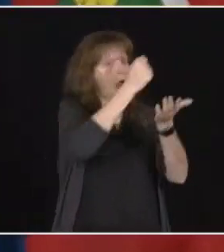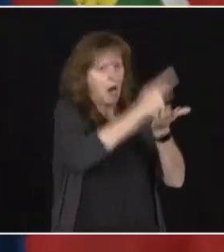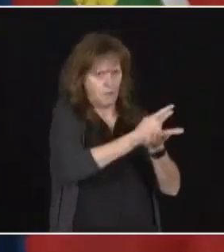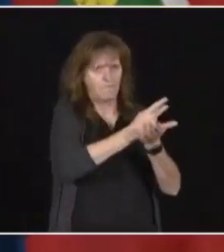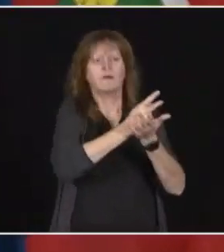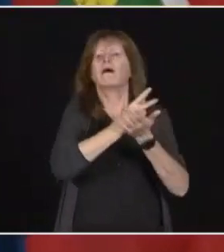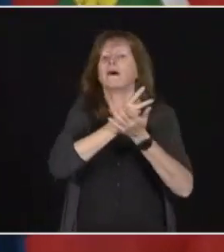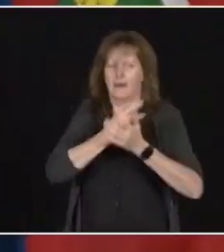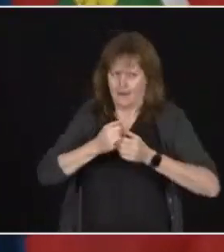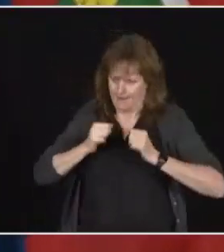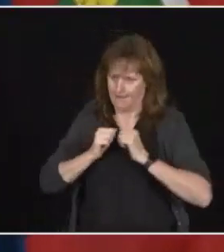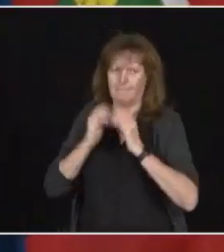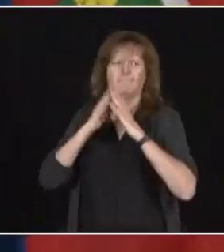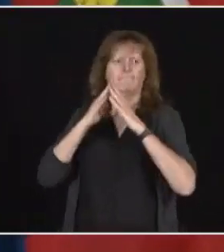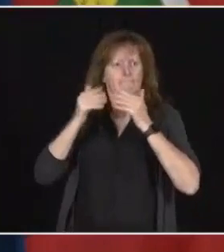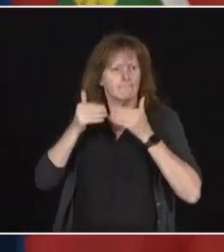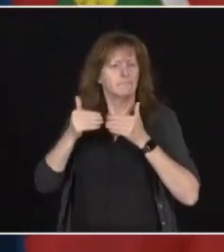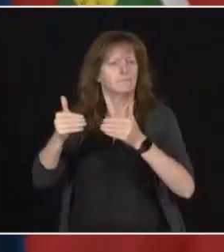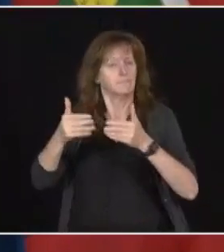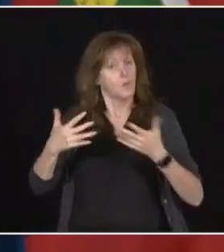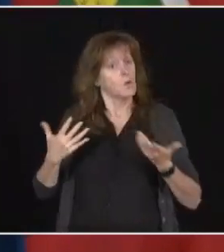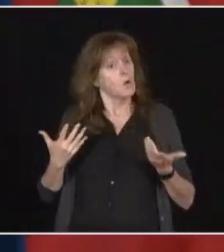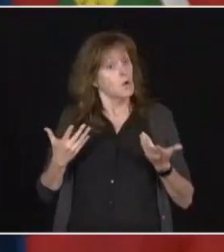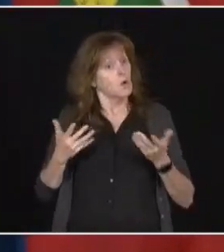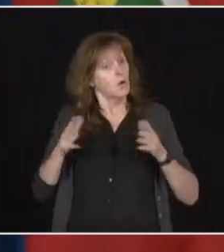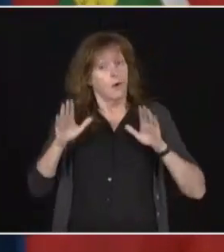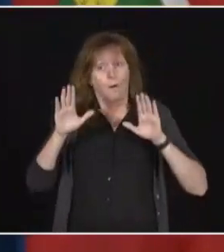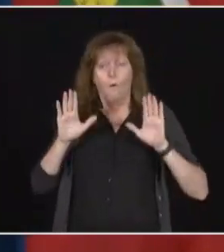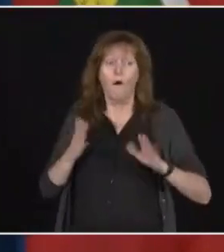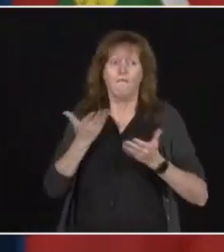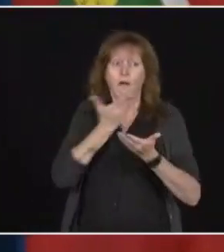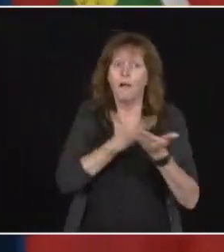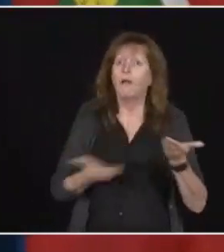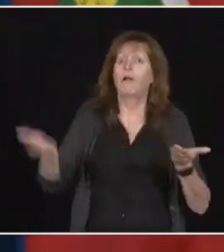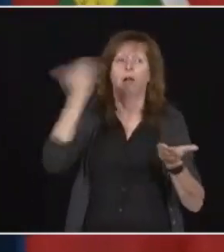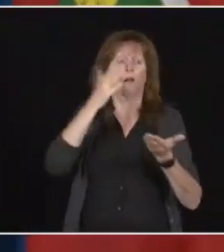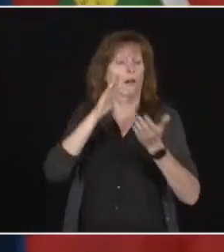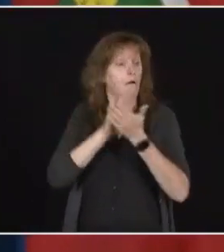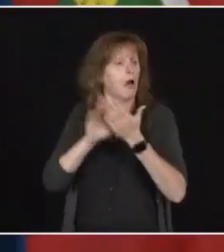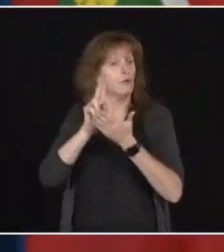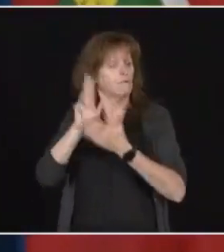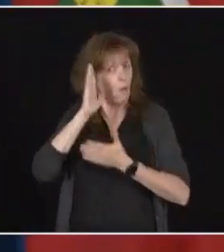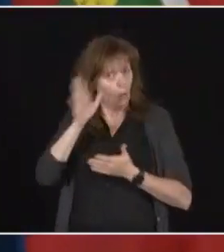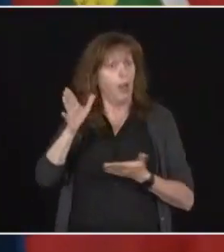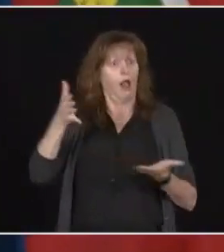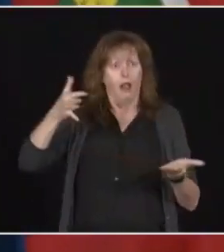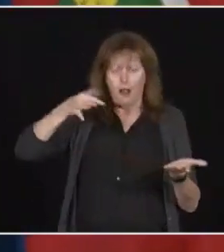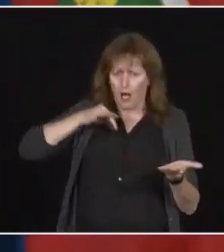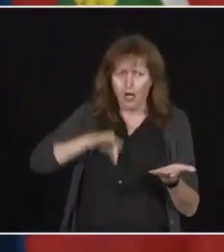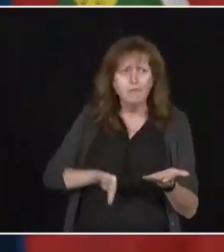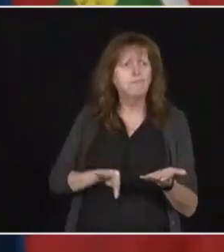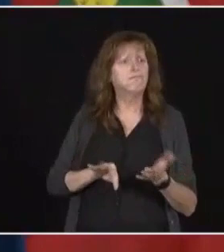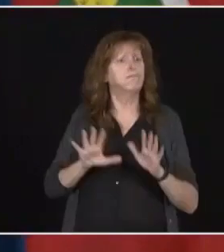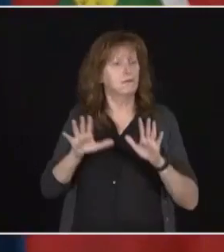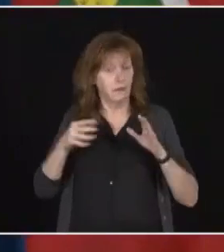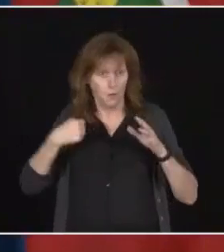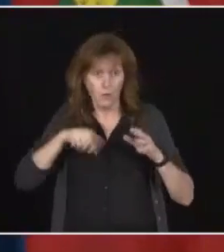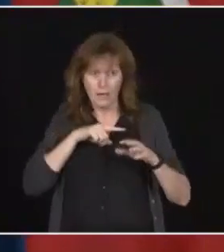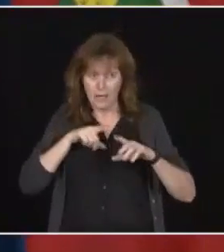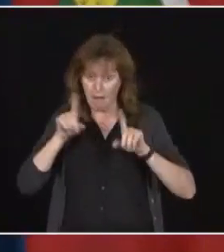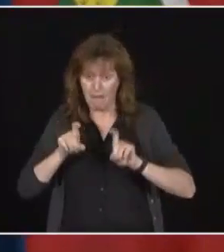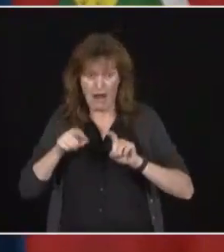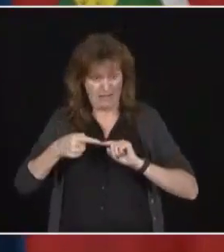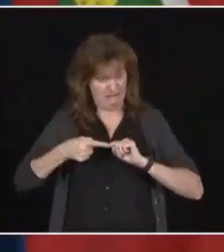for our post-secondary sector, and I believe that we will be able to build on our best practices and lessons learned through this pilot so that we can look towards a